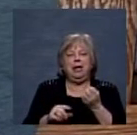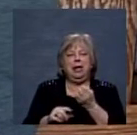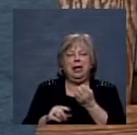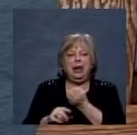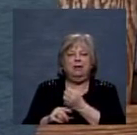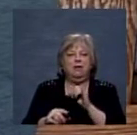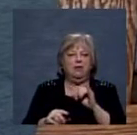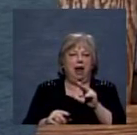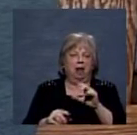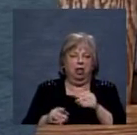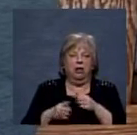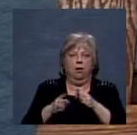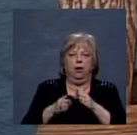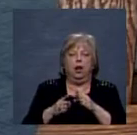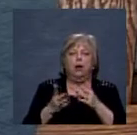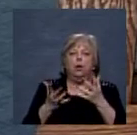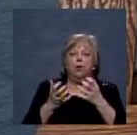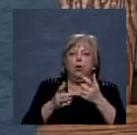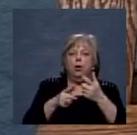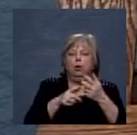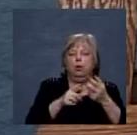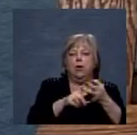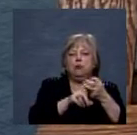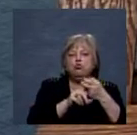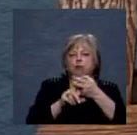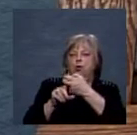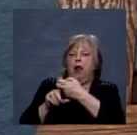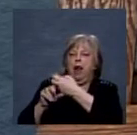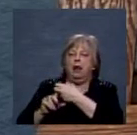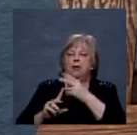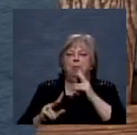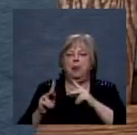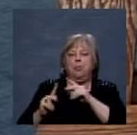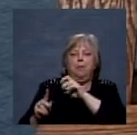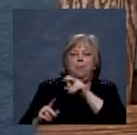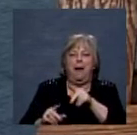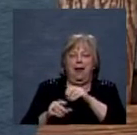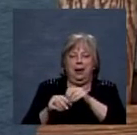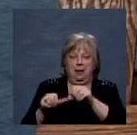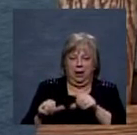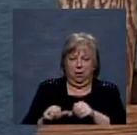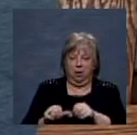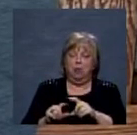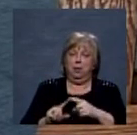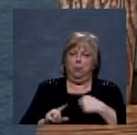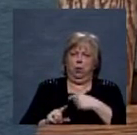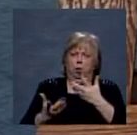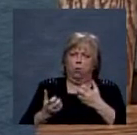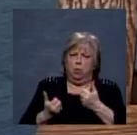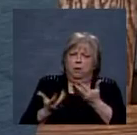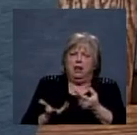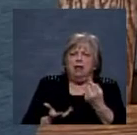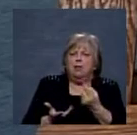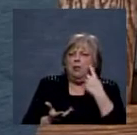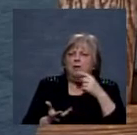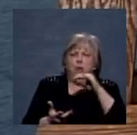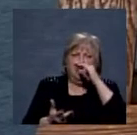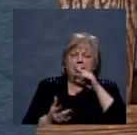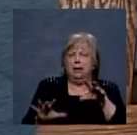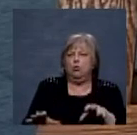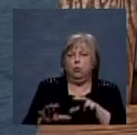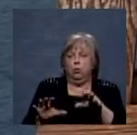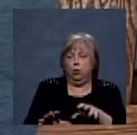at bringing residents back to that area. But we want to offer something for, you know, have something for them to do, for their kids to do. If